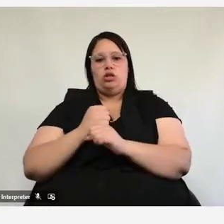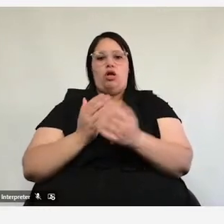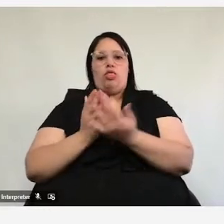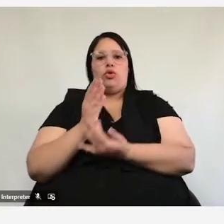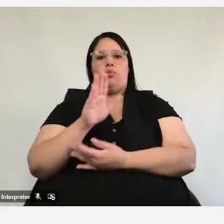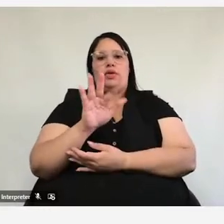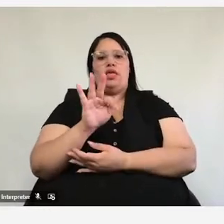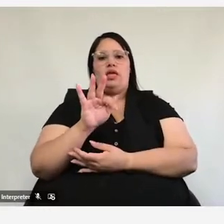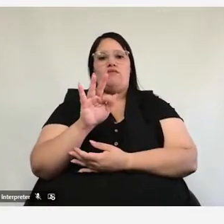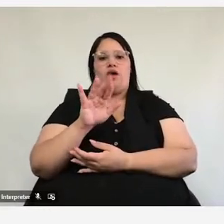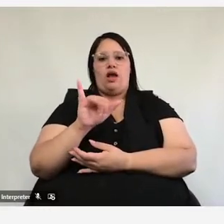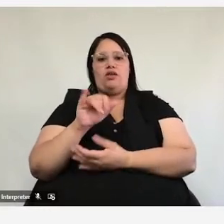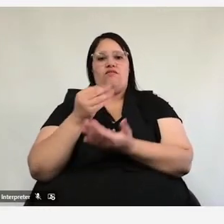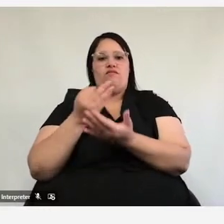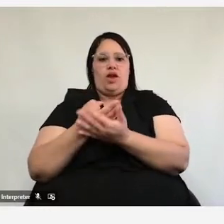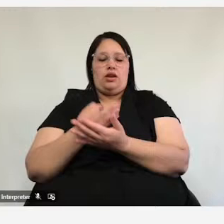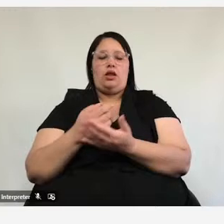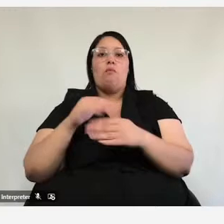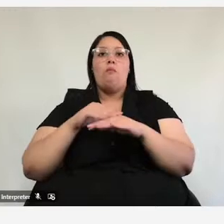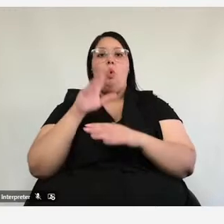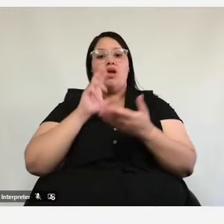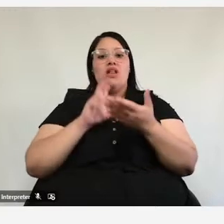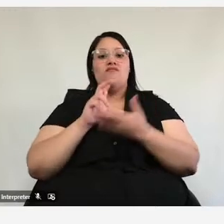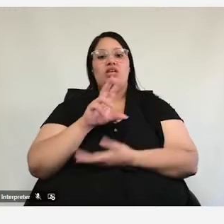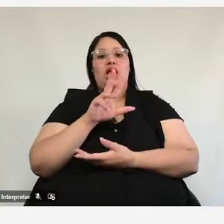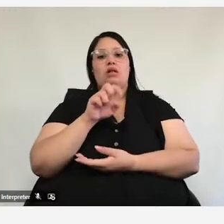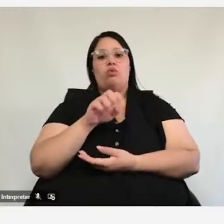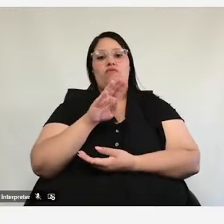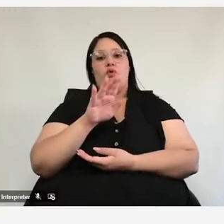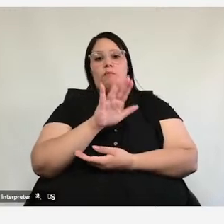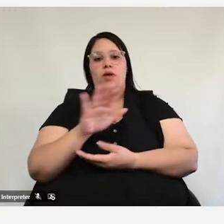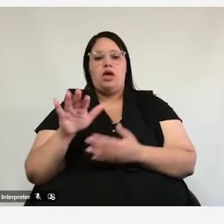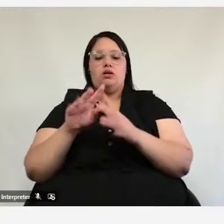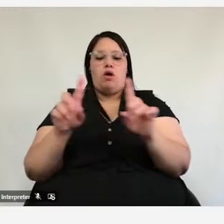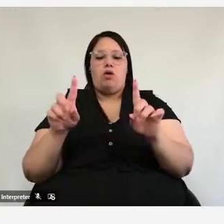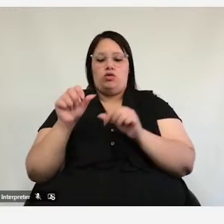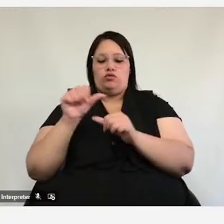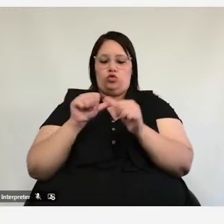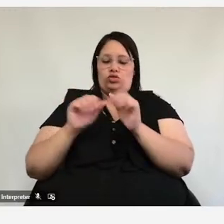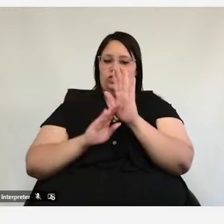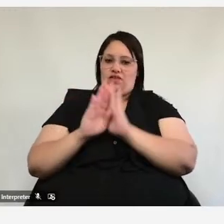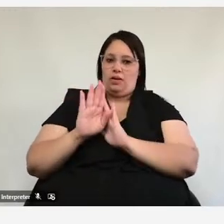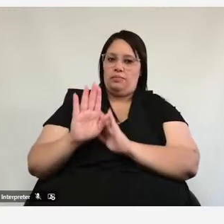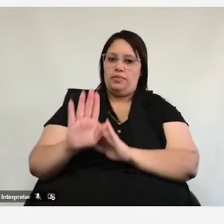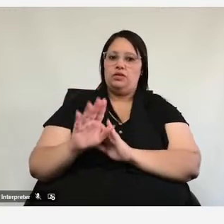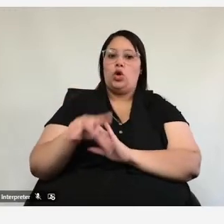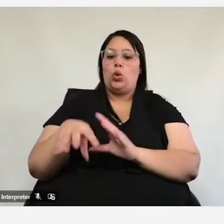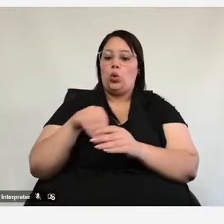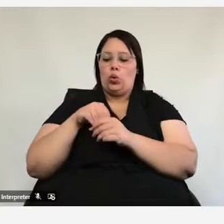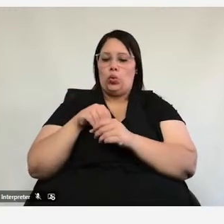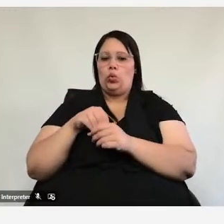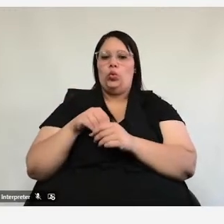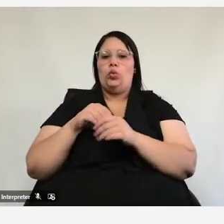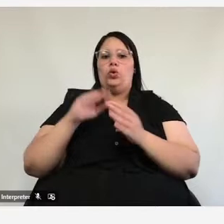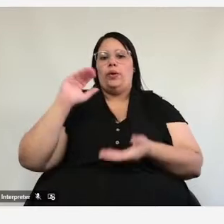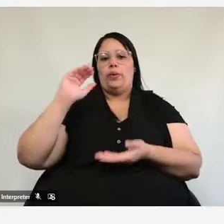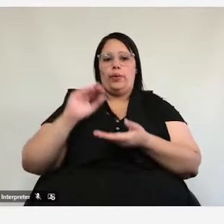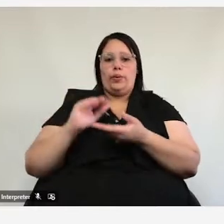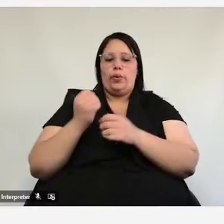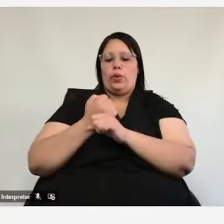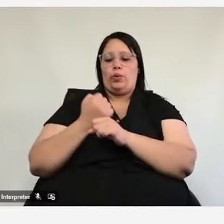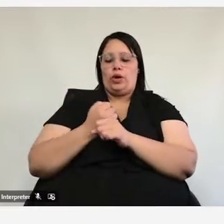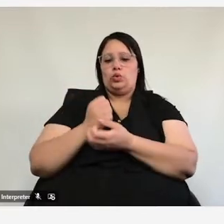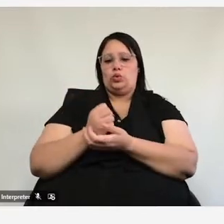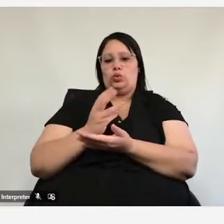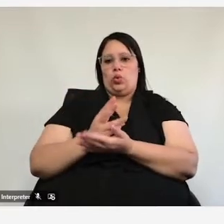funding. We will further invest 8.4 billion rand in our Department of Social Development, including alleviating the workload of